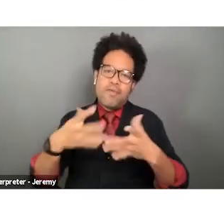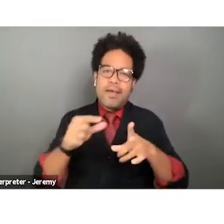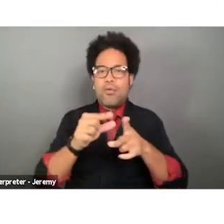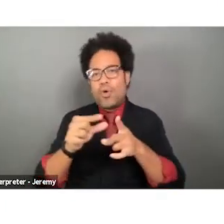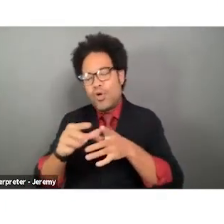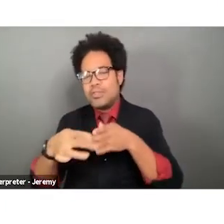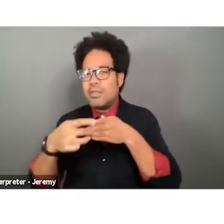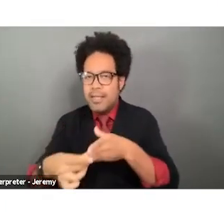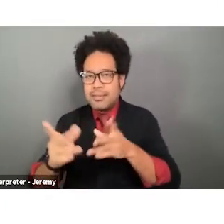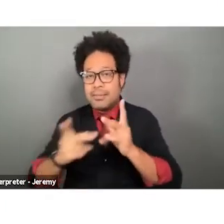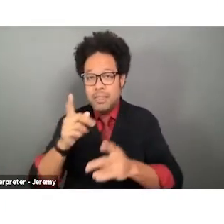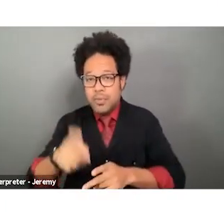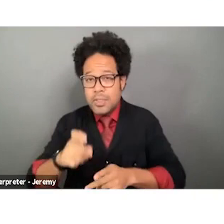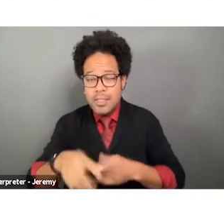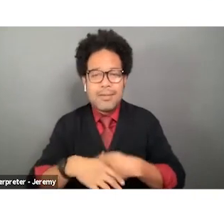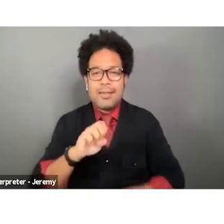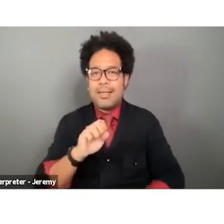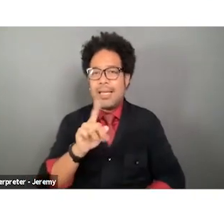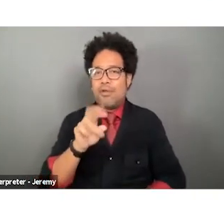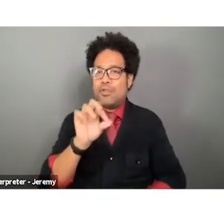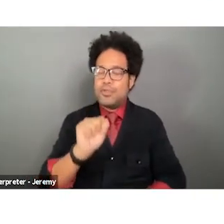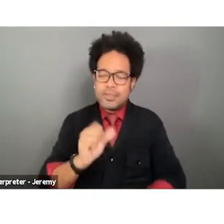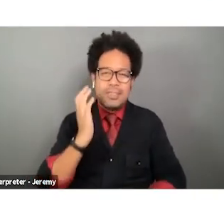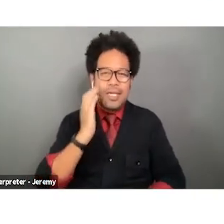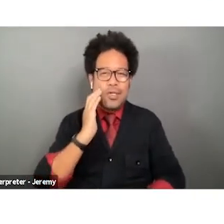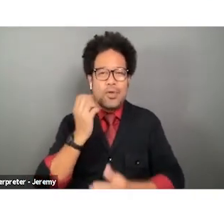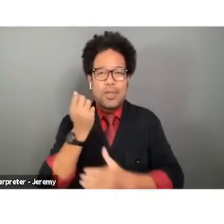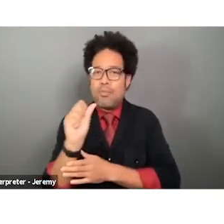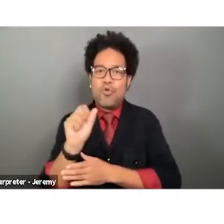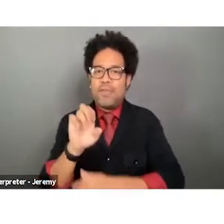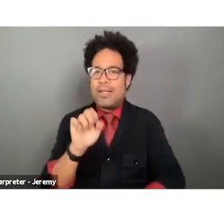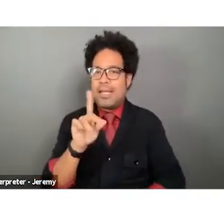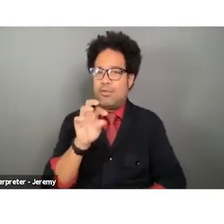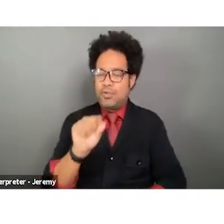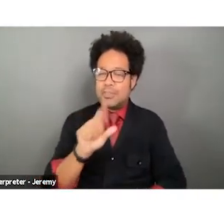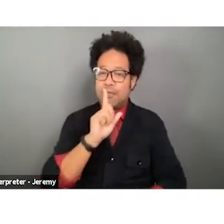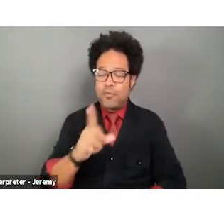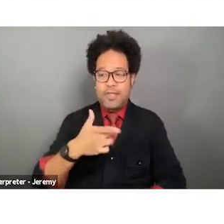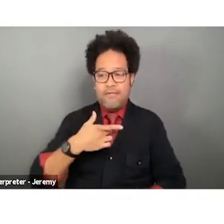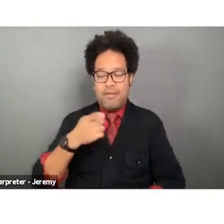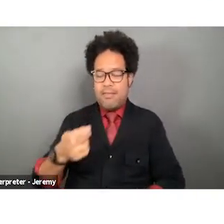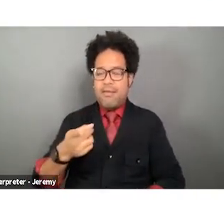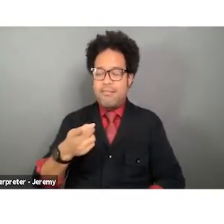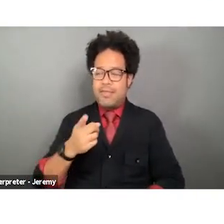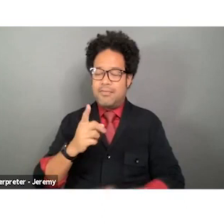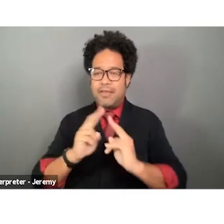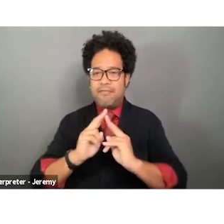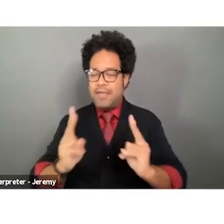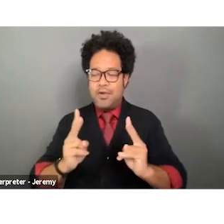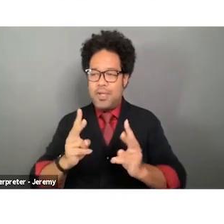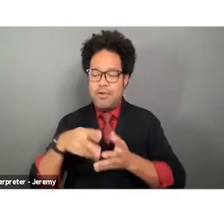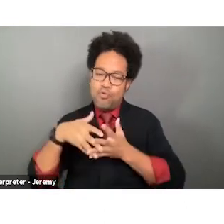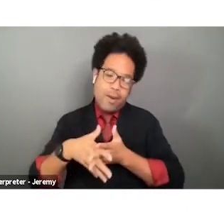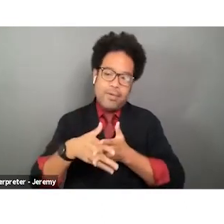have always, especially movement elders, I have found them to be very grounding, and they're so tried and true in the work that they